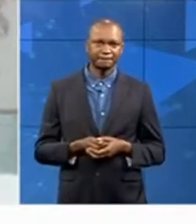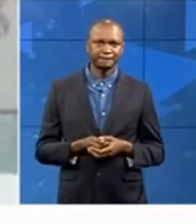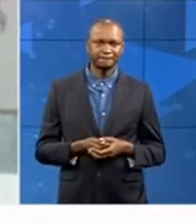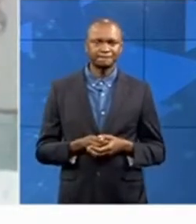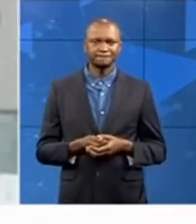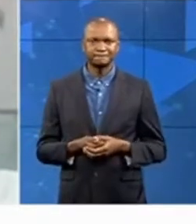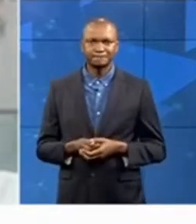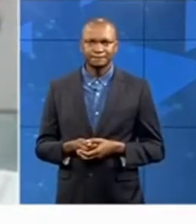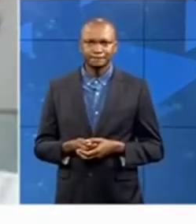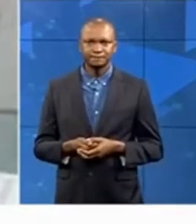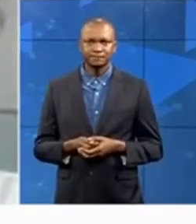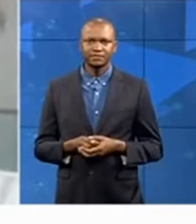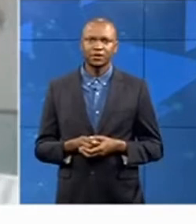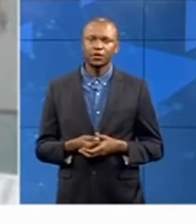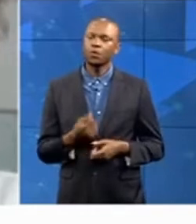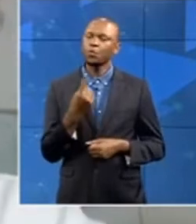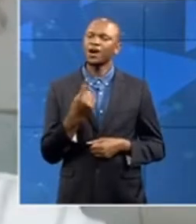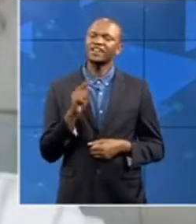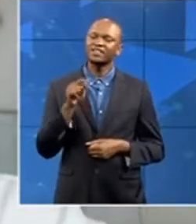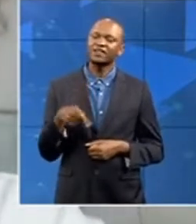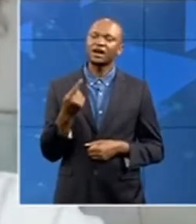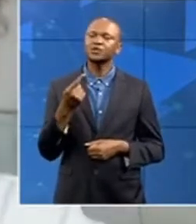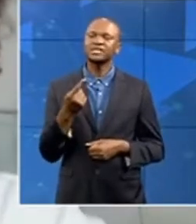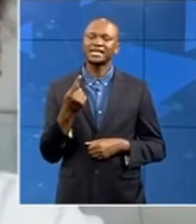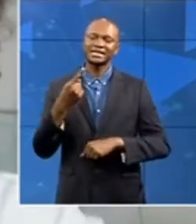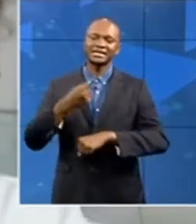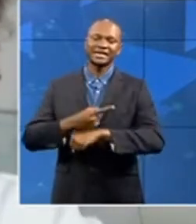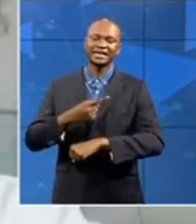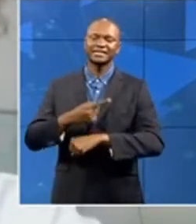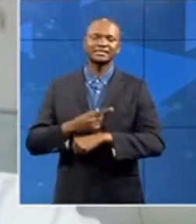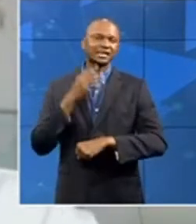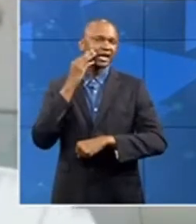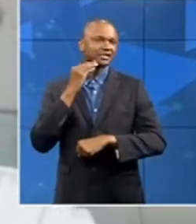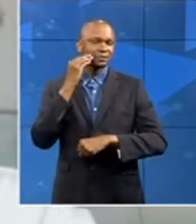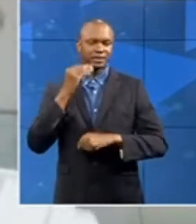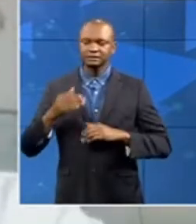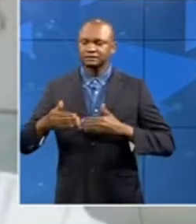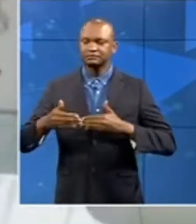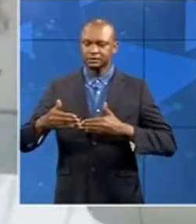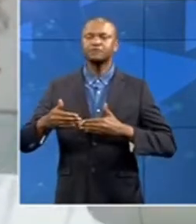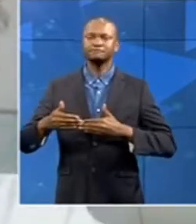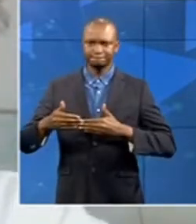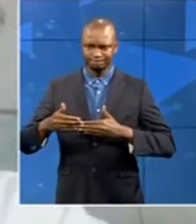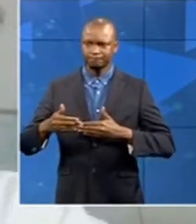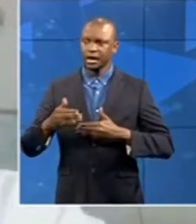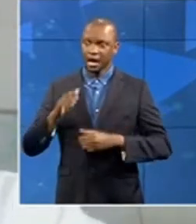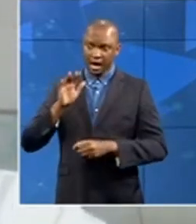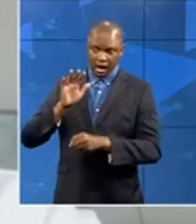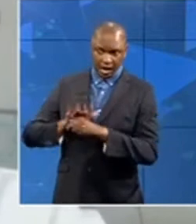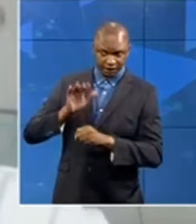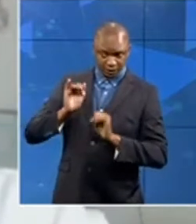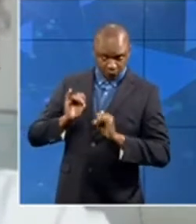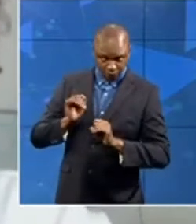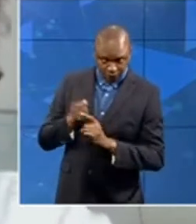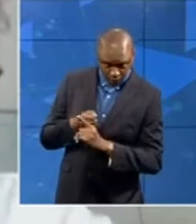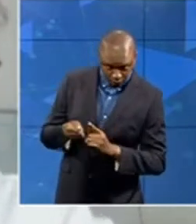first 1,000 days of a child's life has got lifelong effects. And those lifelong